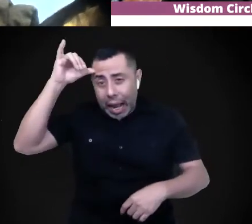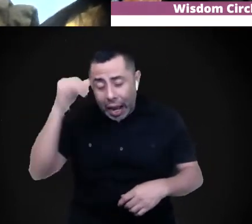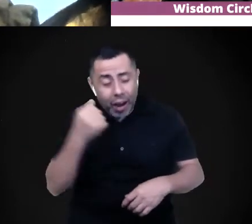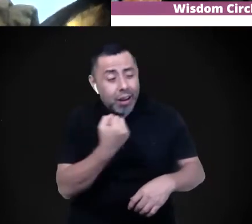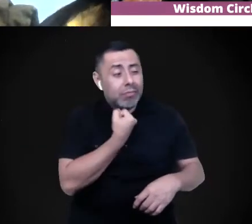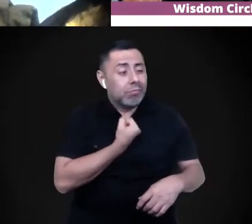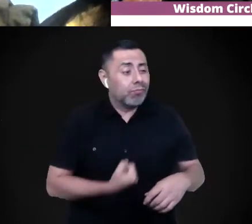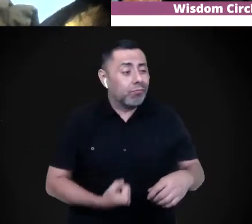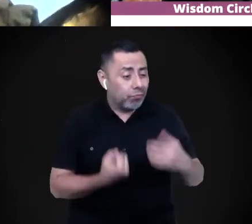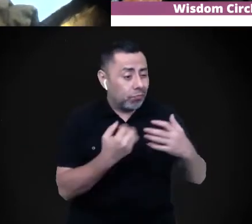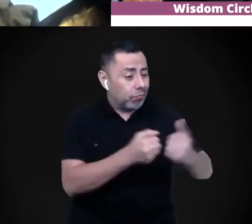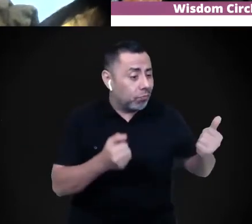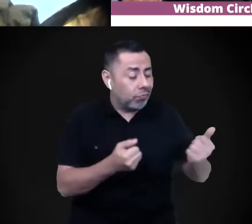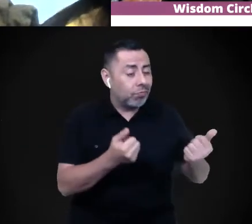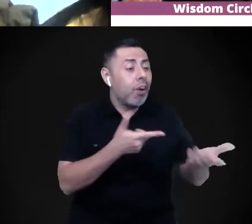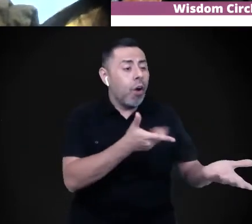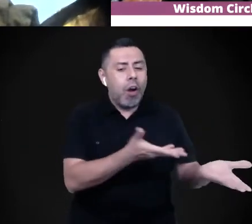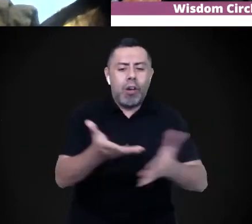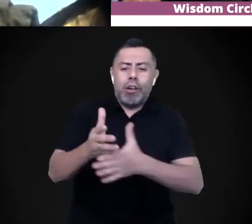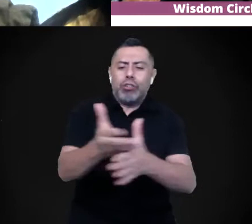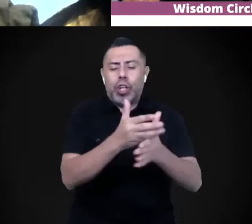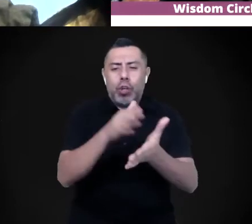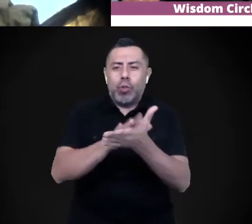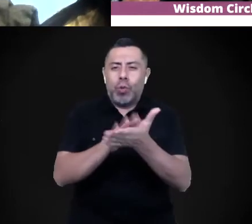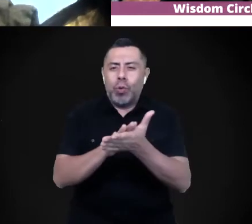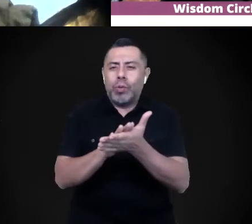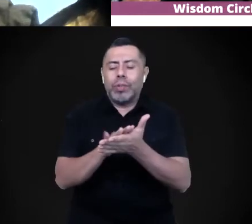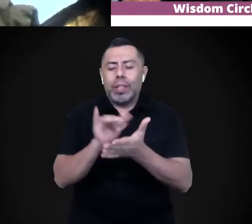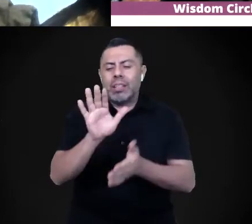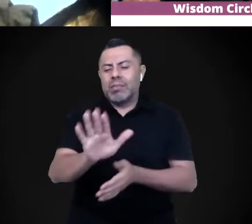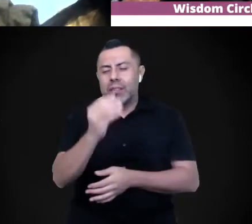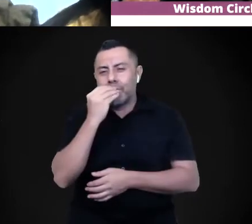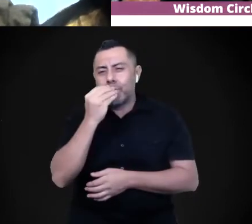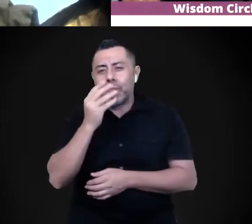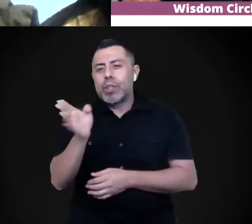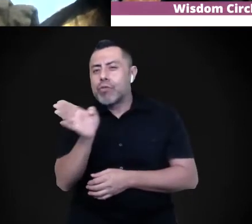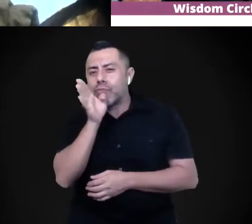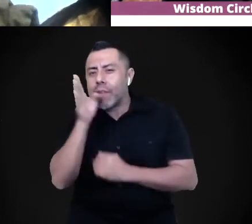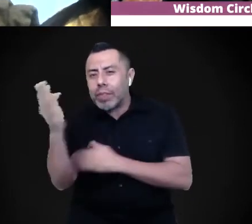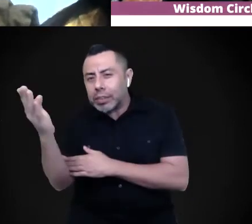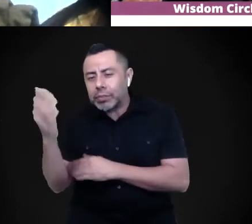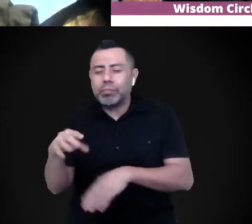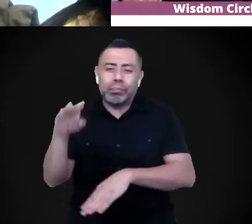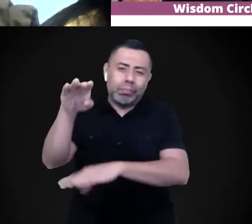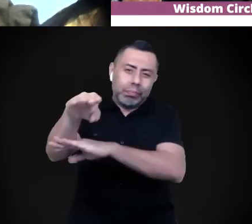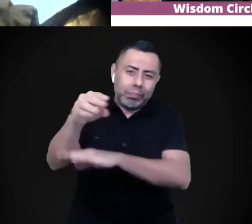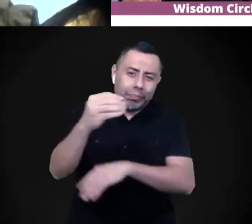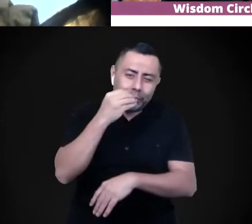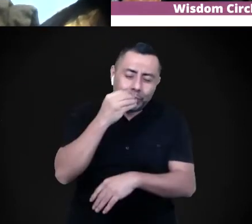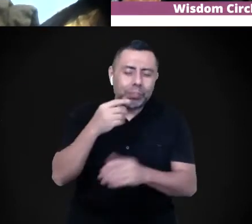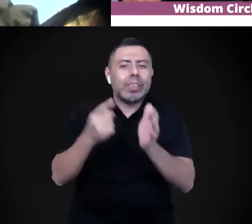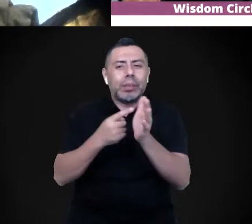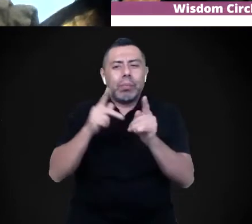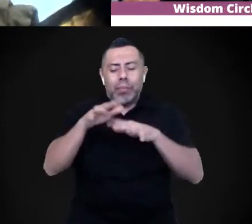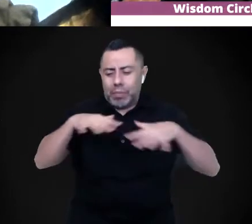they ate their lunches and dinner, breakfast, just sometimes things that were donated from home, whether it was corn or whatever was